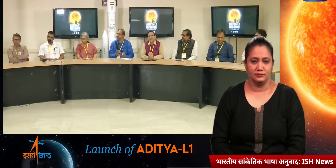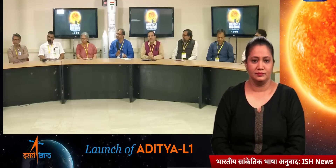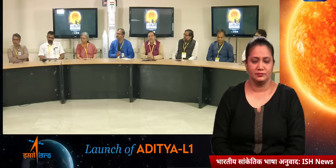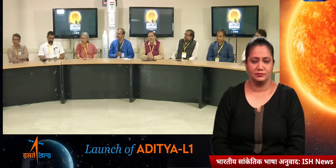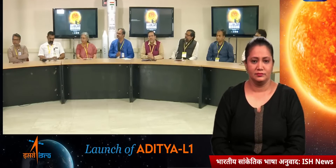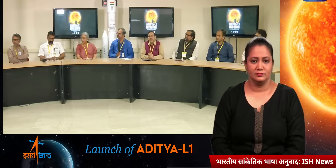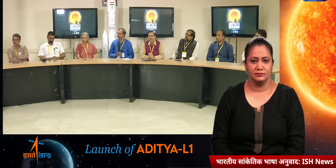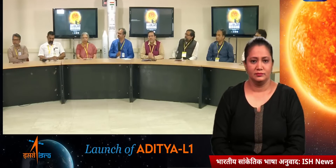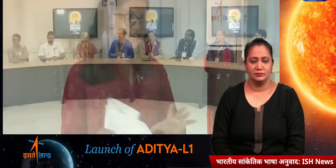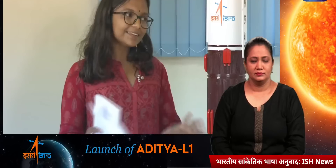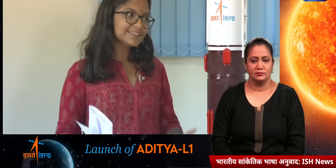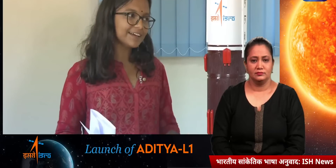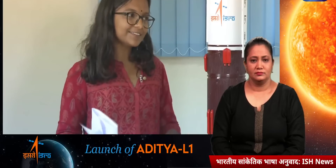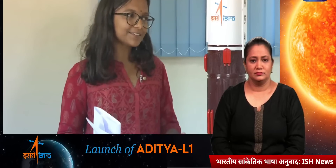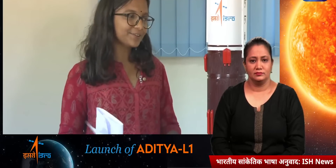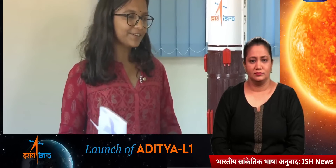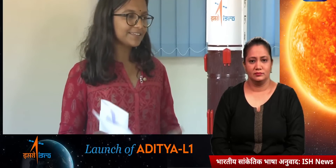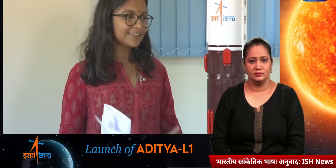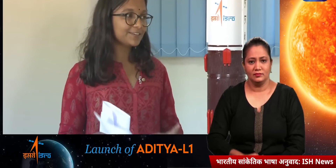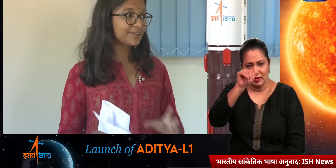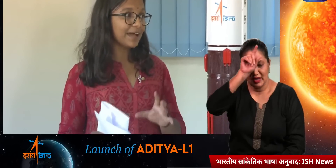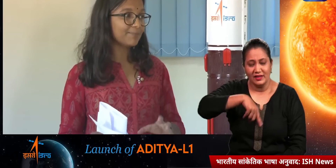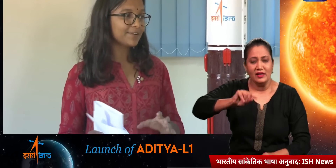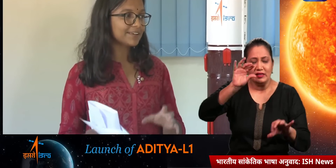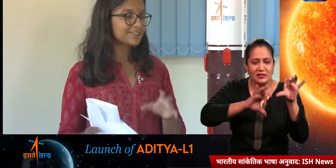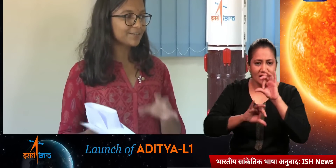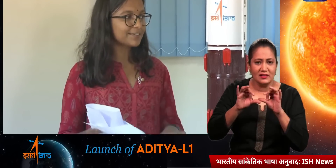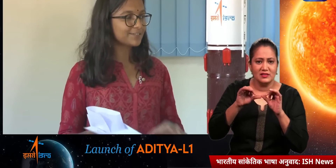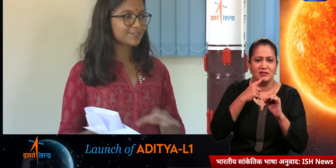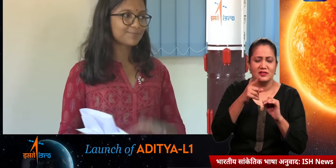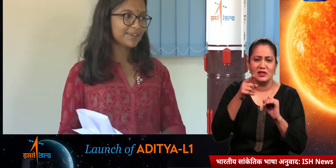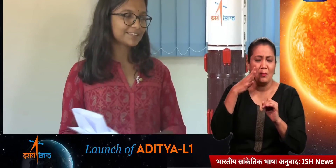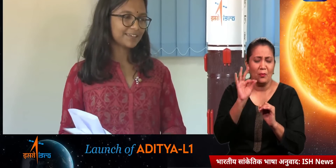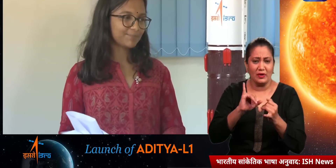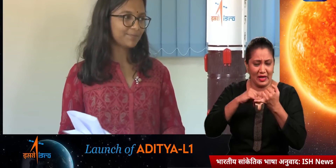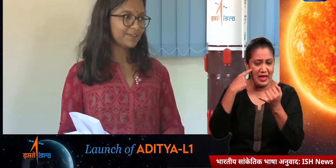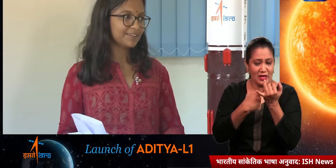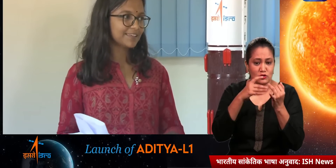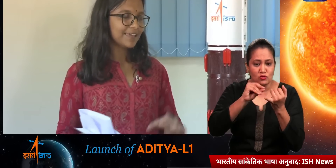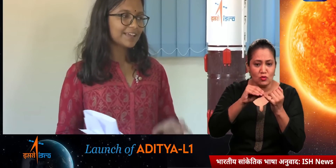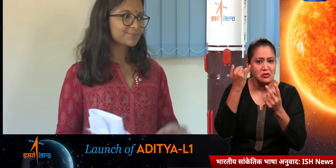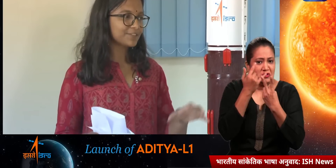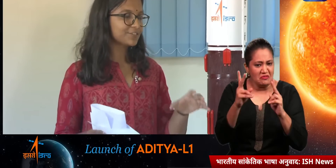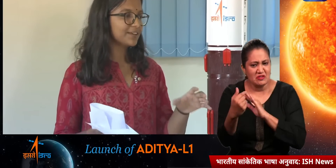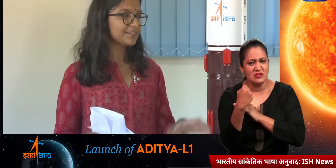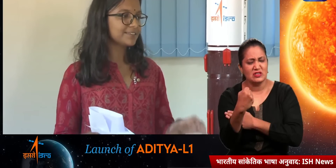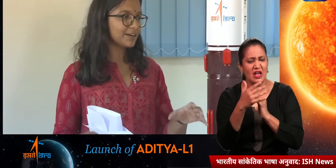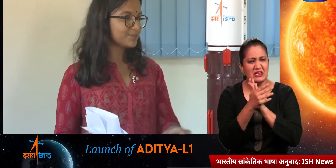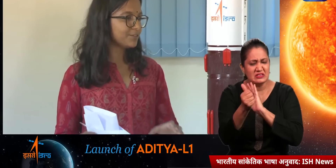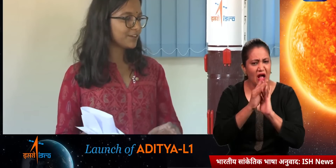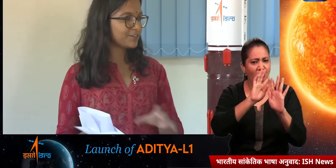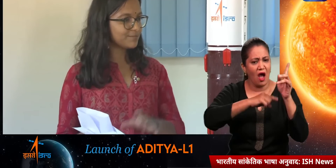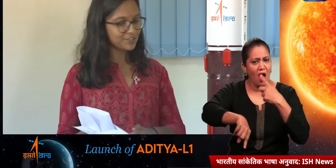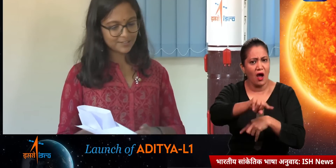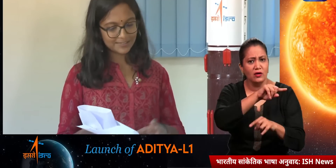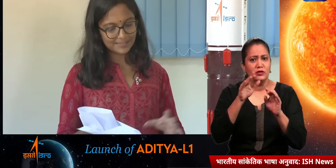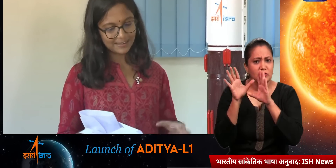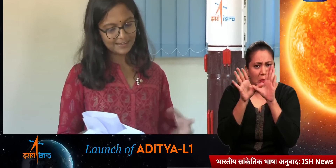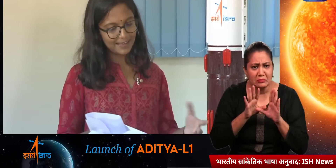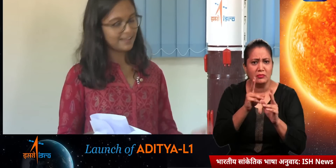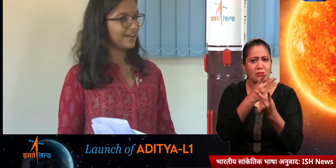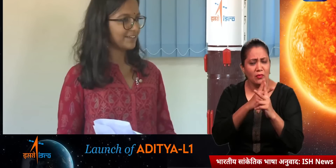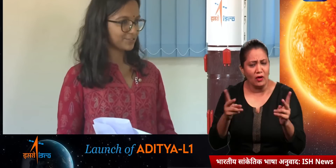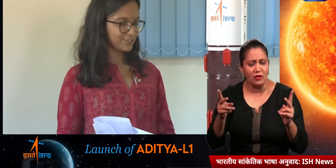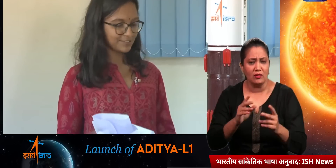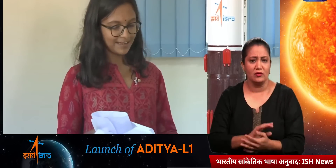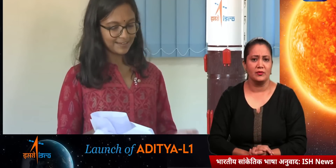does the Indian science community seek to capitalize on ISRO's space capabilities, especially these observatory missions